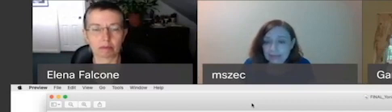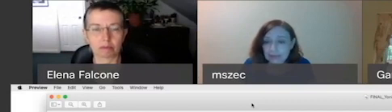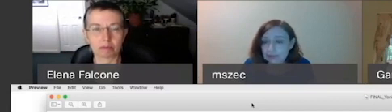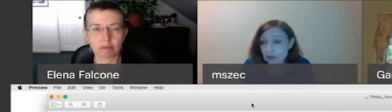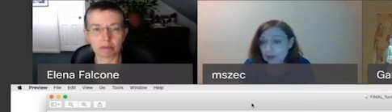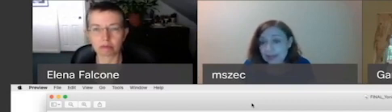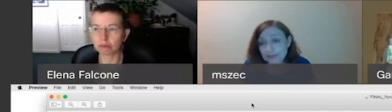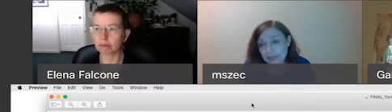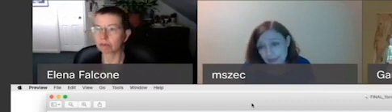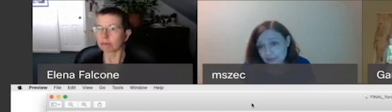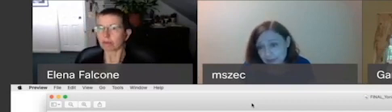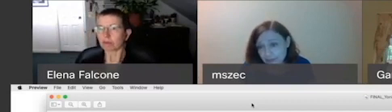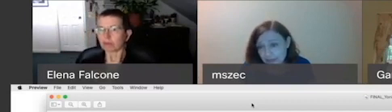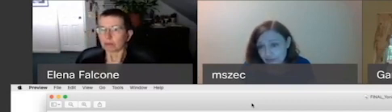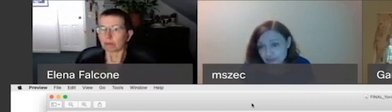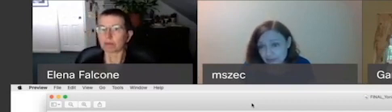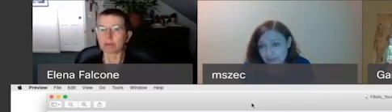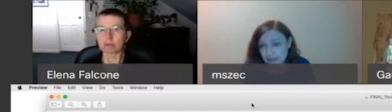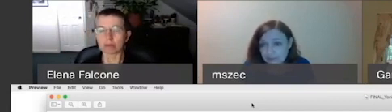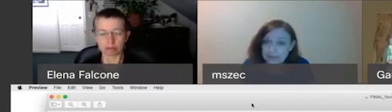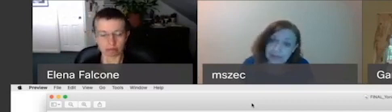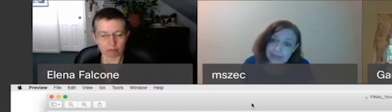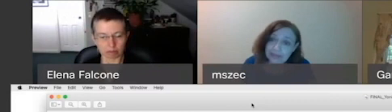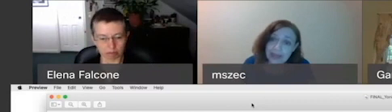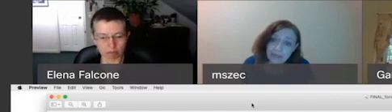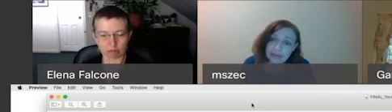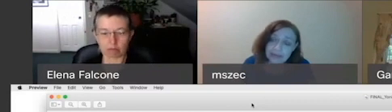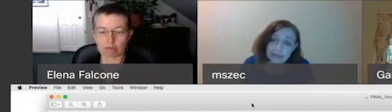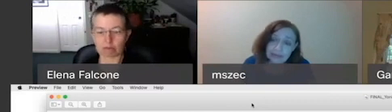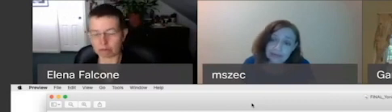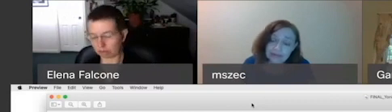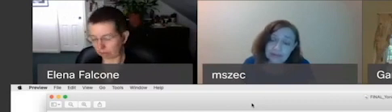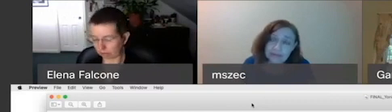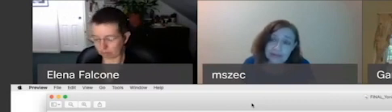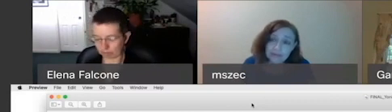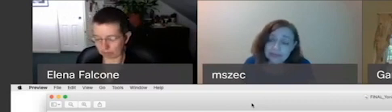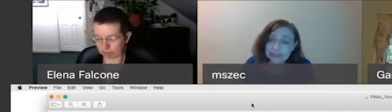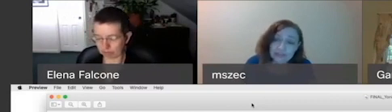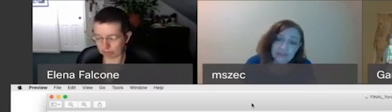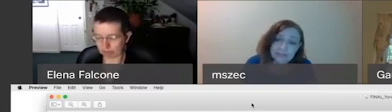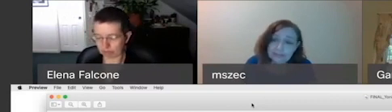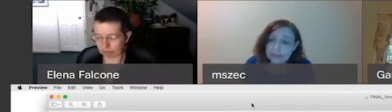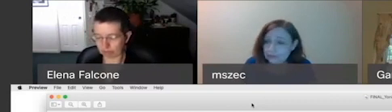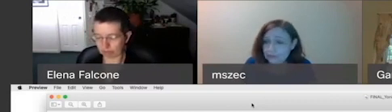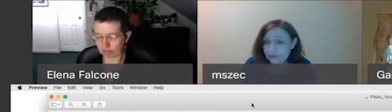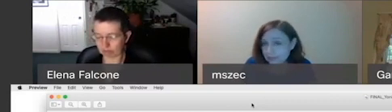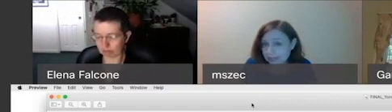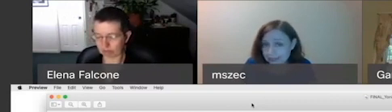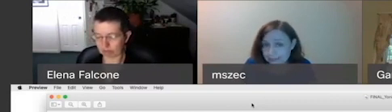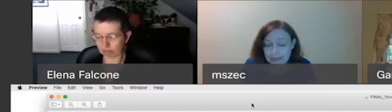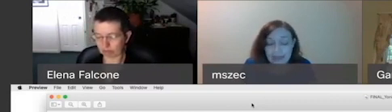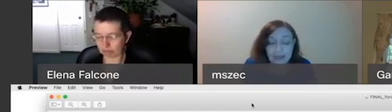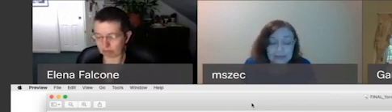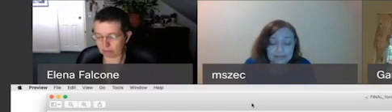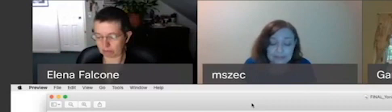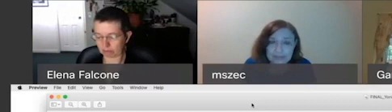After that, I'm going to talk about the landlord-tenant relationship itself, and then how a landlord-tenant relationship becomes